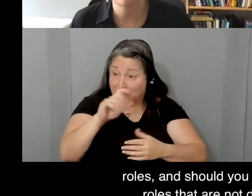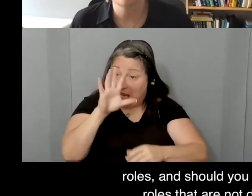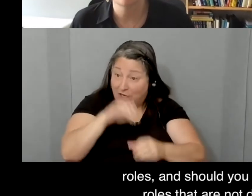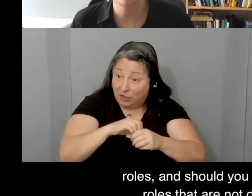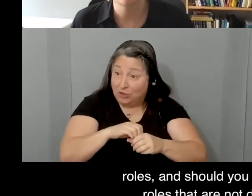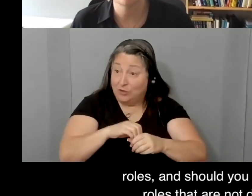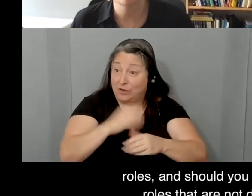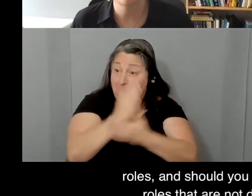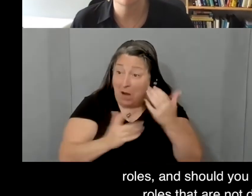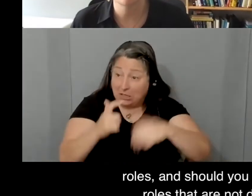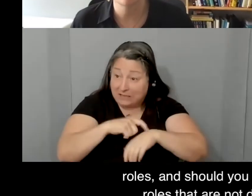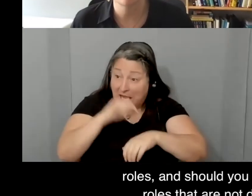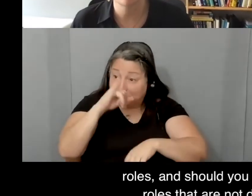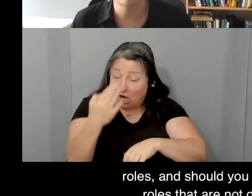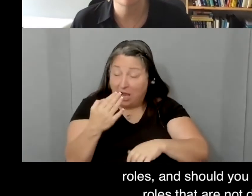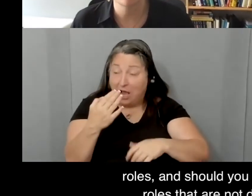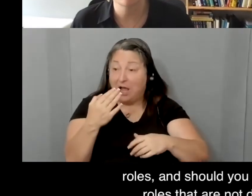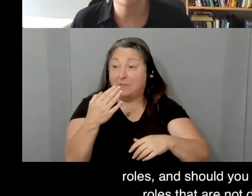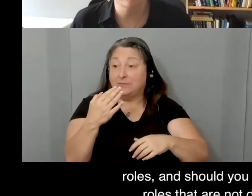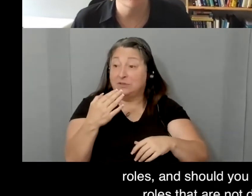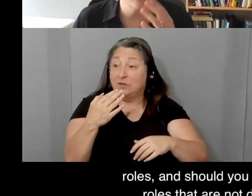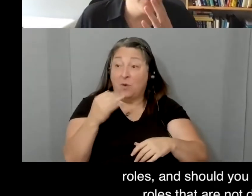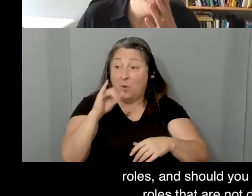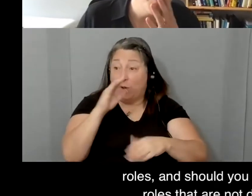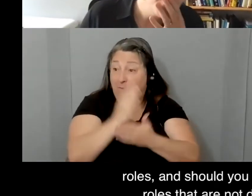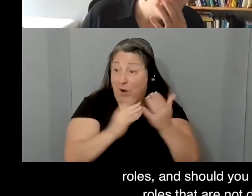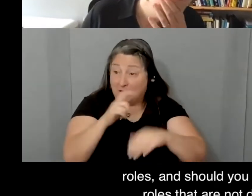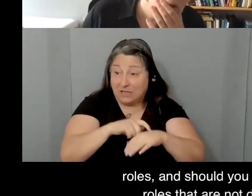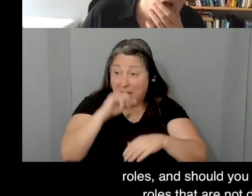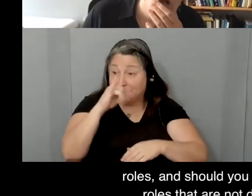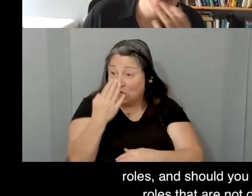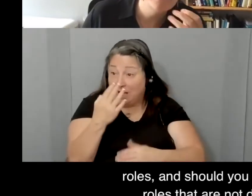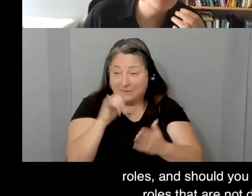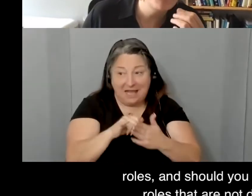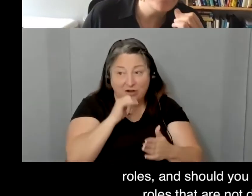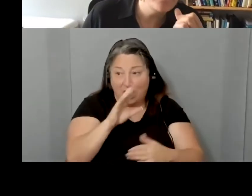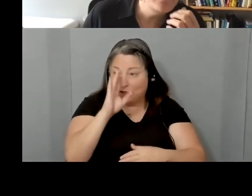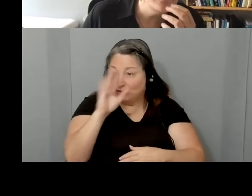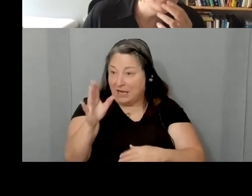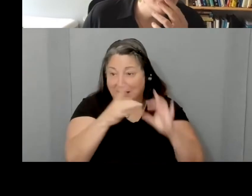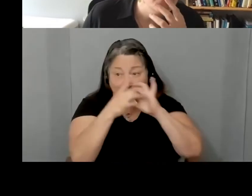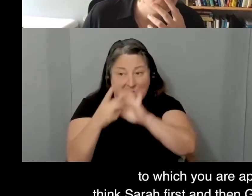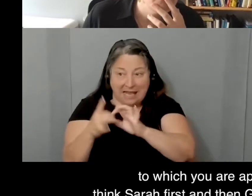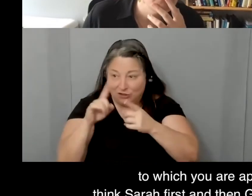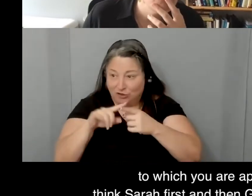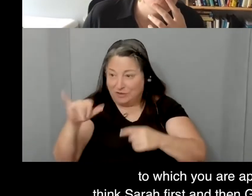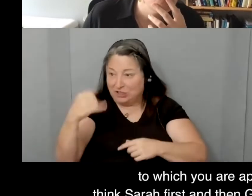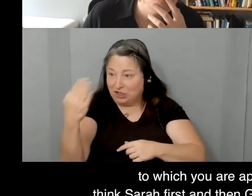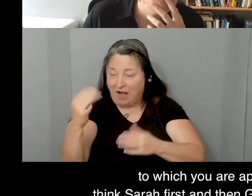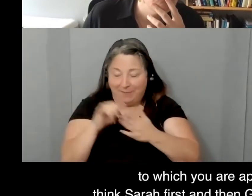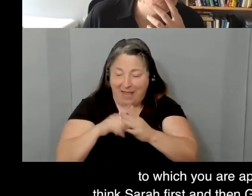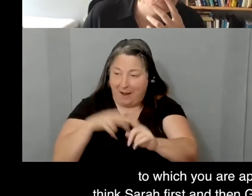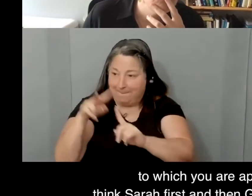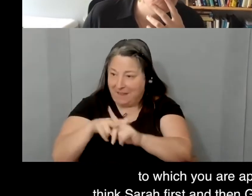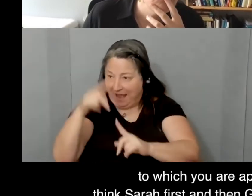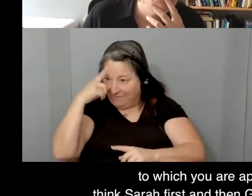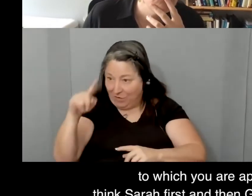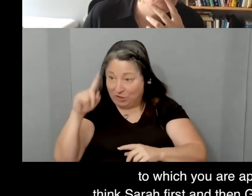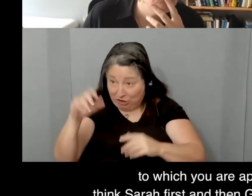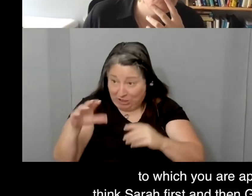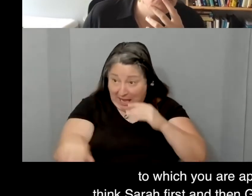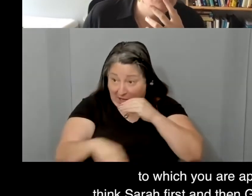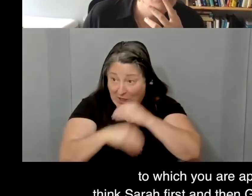especially part-time roles that are not directly related to the job to which you are applying.